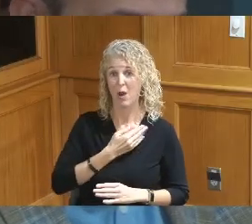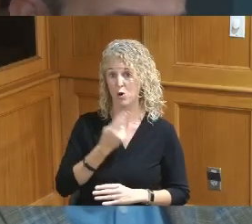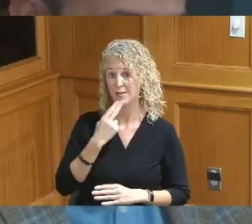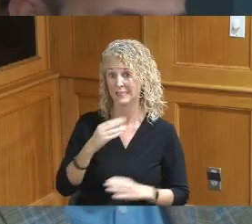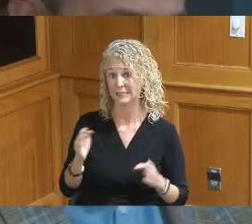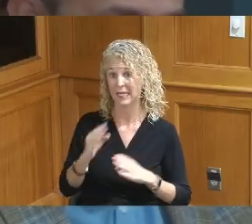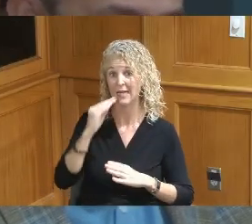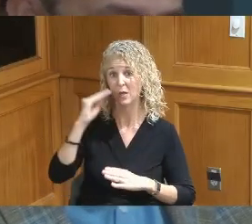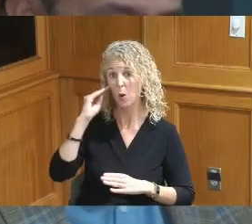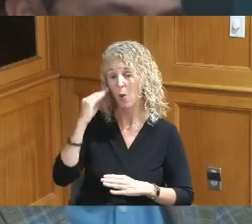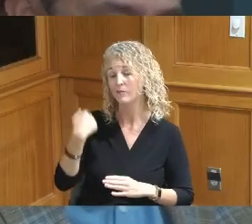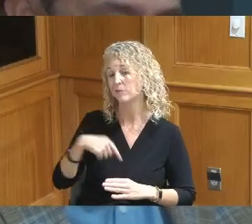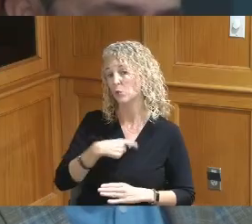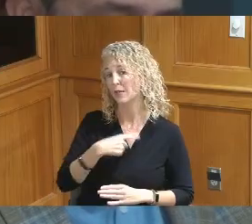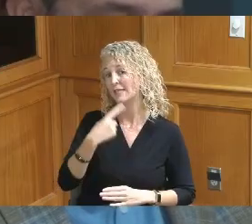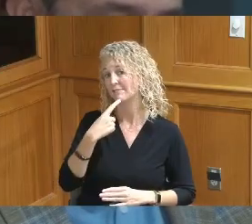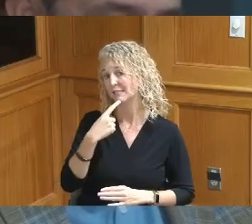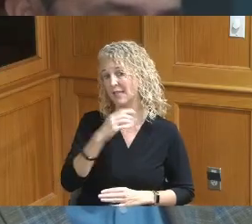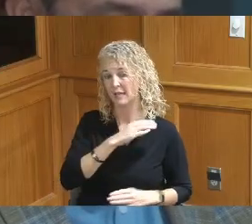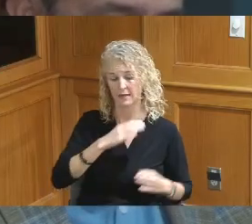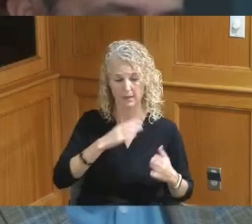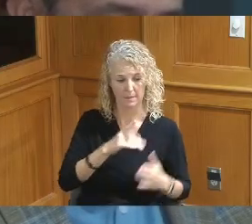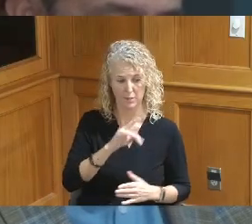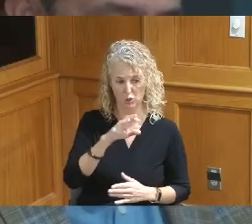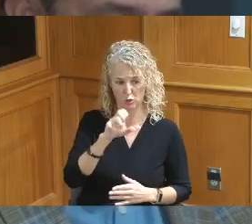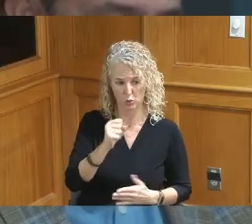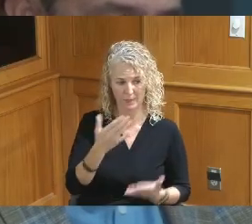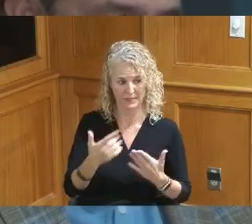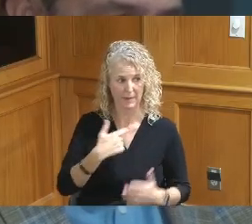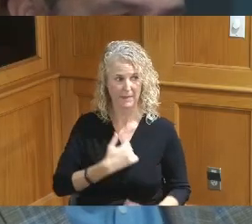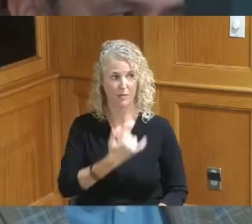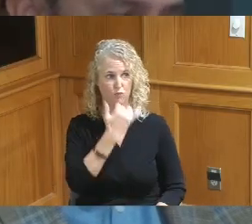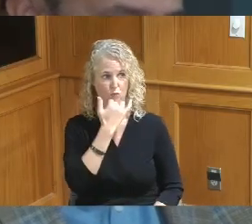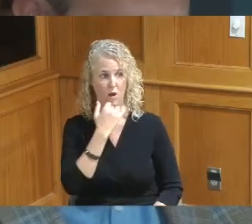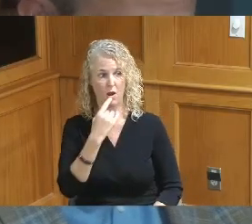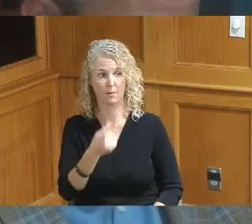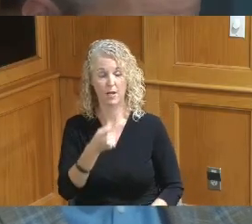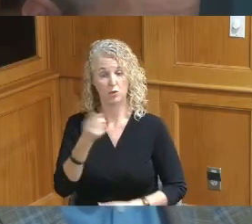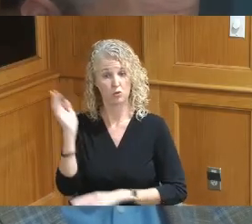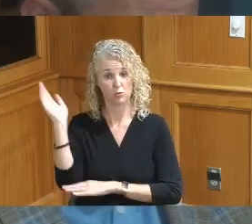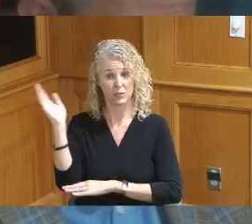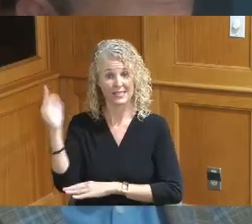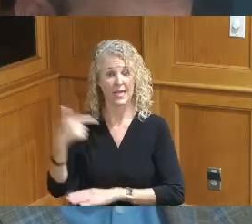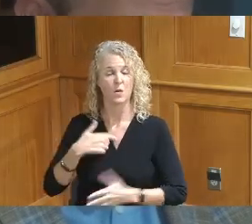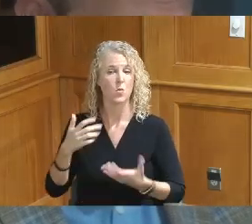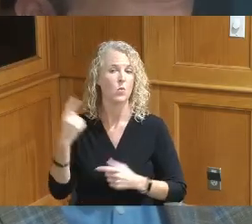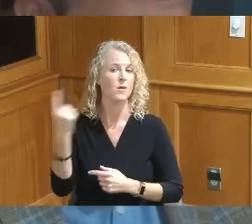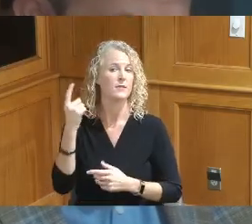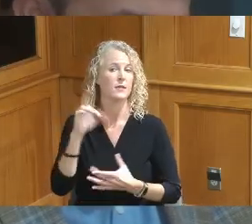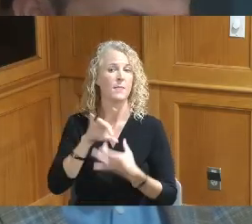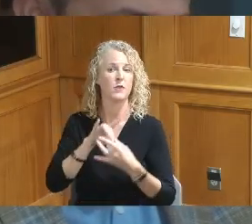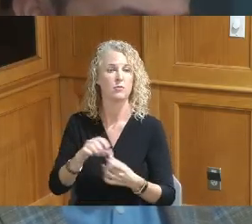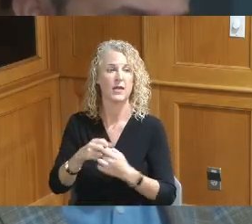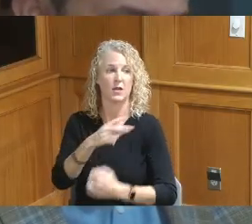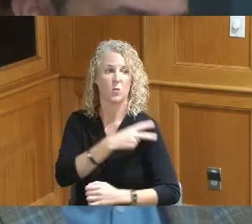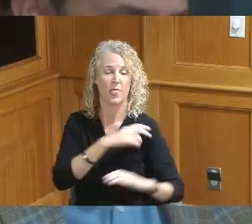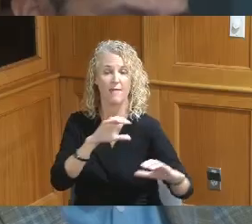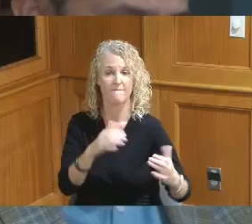saying, and Commissioner Dumas, correct me if I'm wrong, but what you presented, we're trying to do something for the